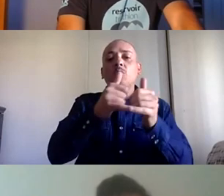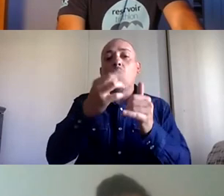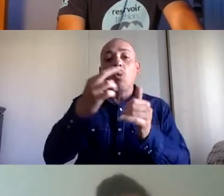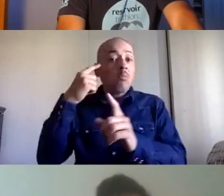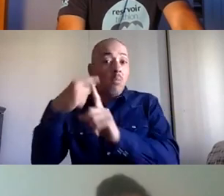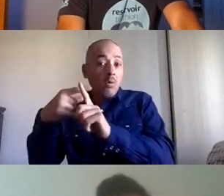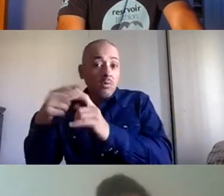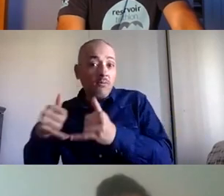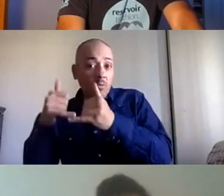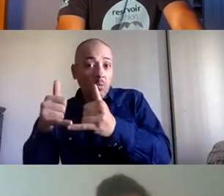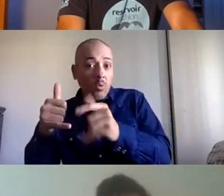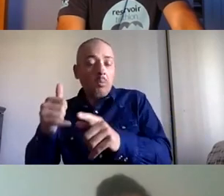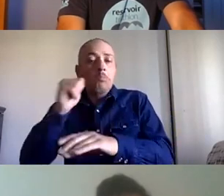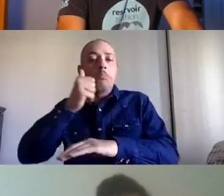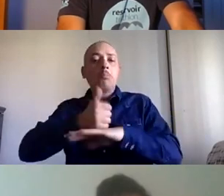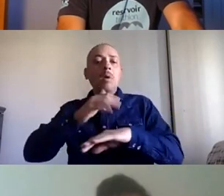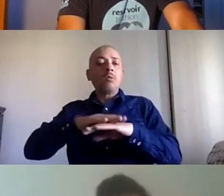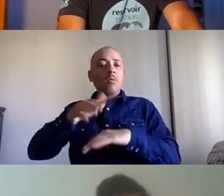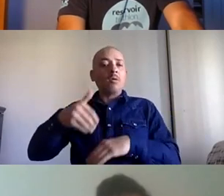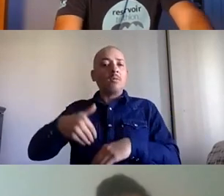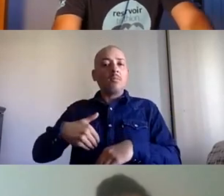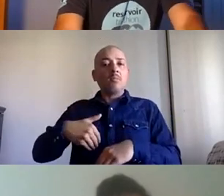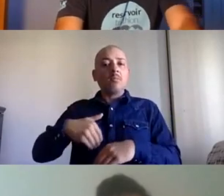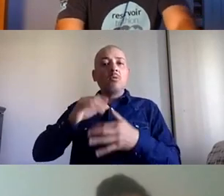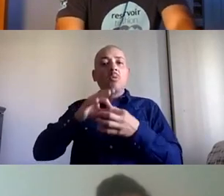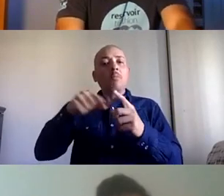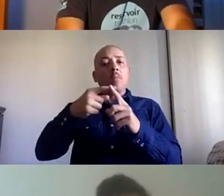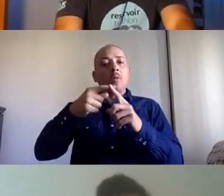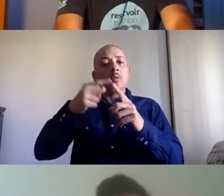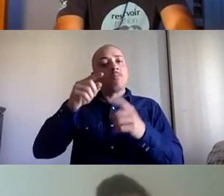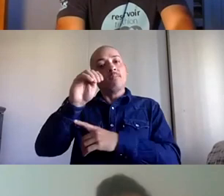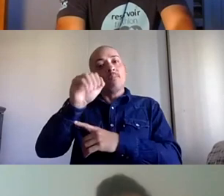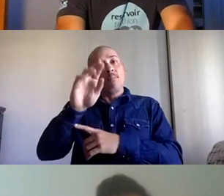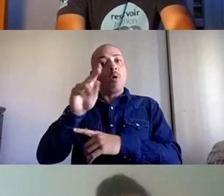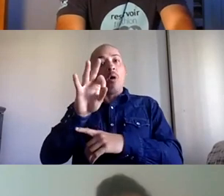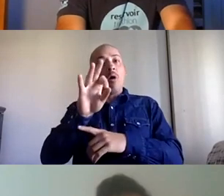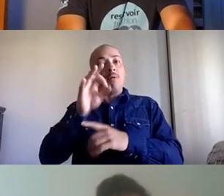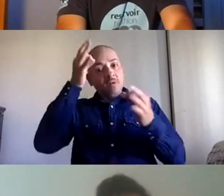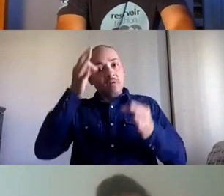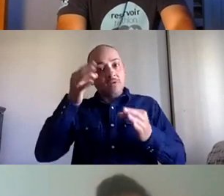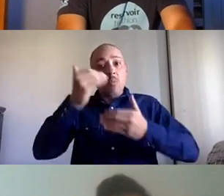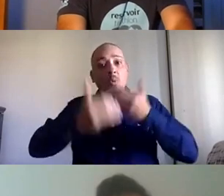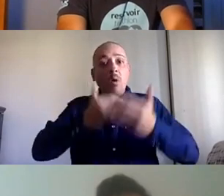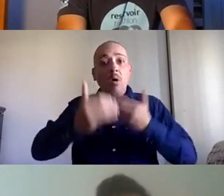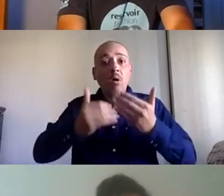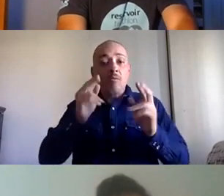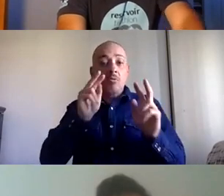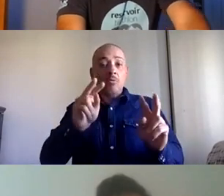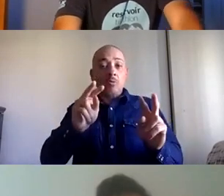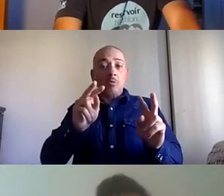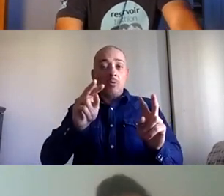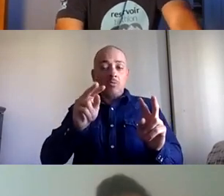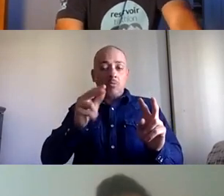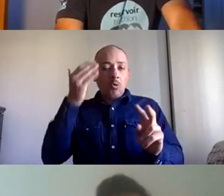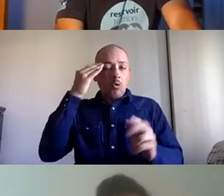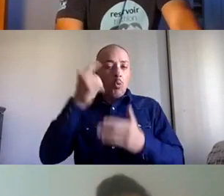reward. Based on this notion of Markov decision process, you can infer and sort of determine what will be